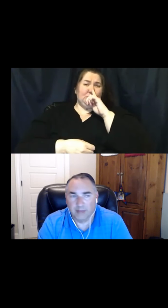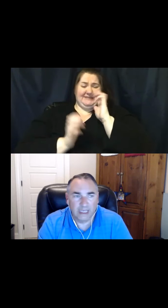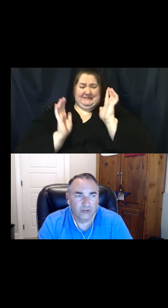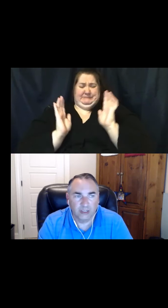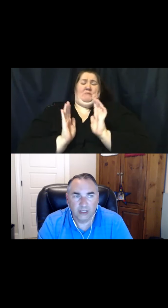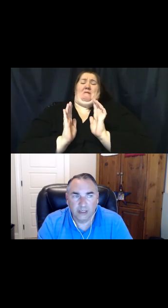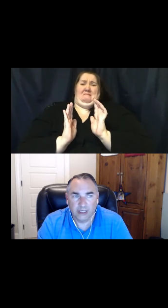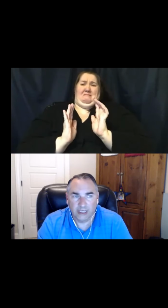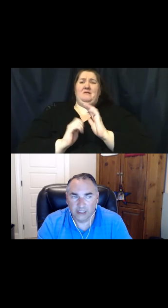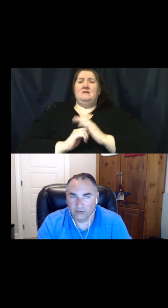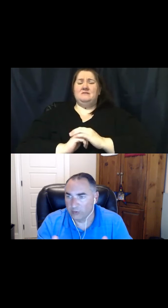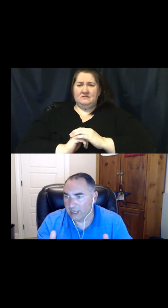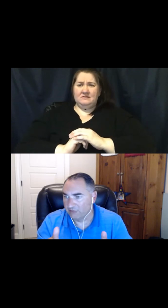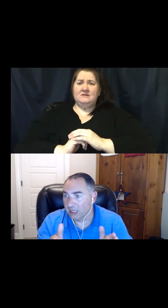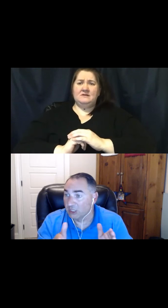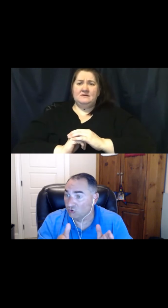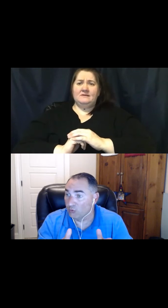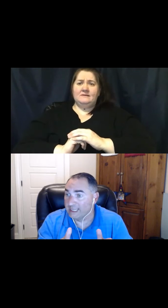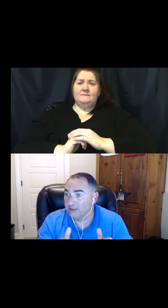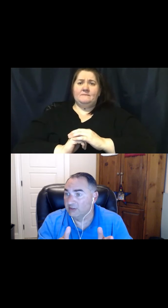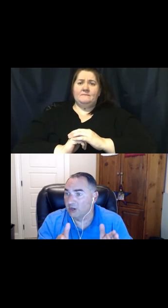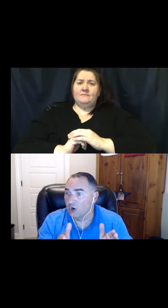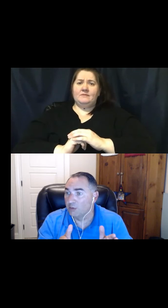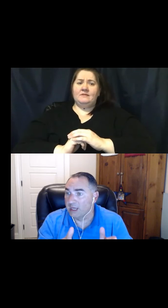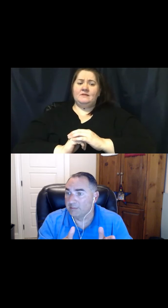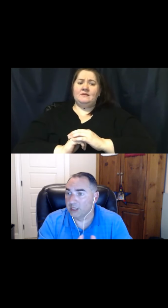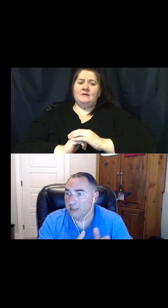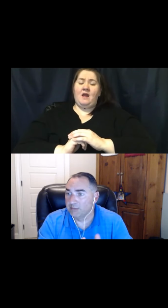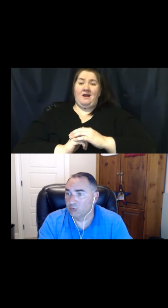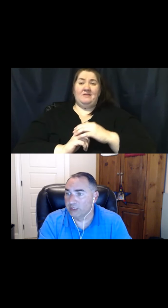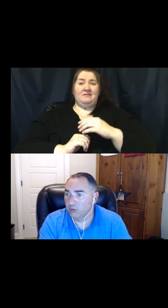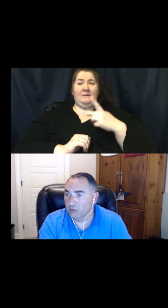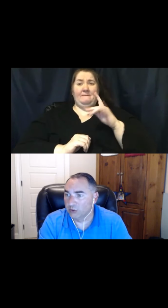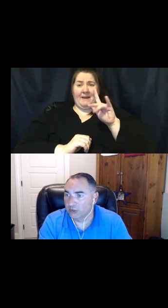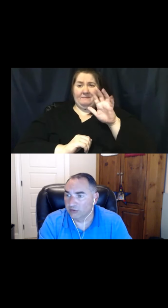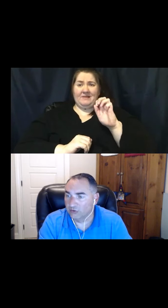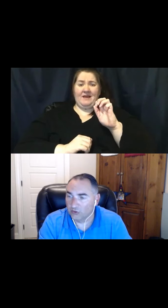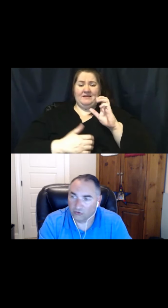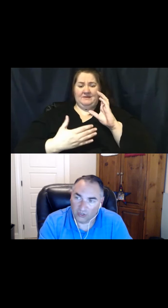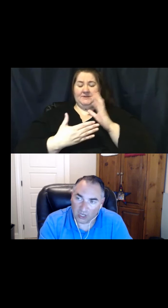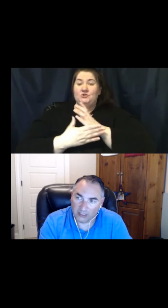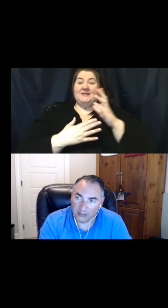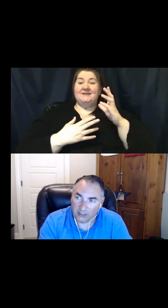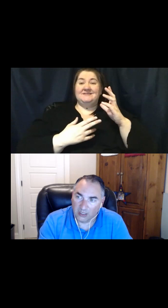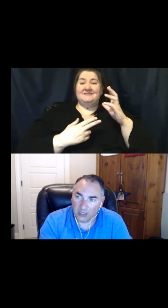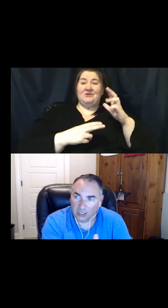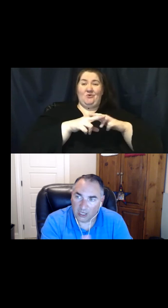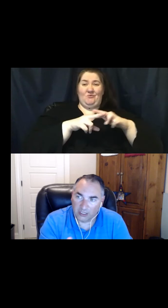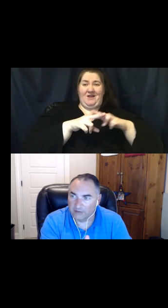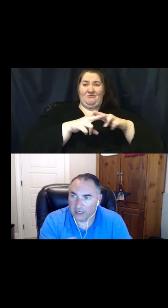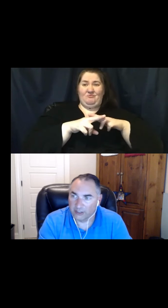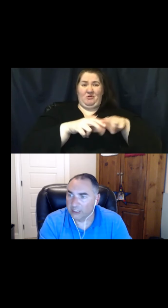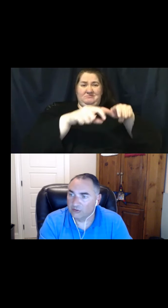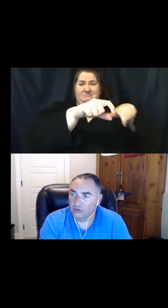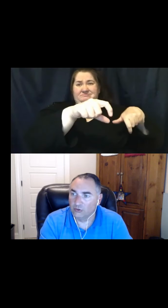you can imagine, as we have to kind of squeeze our pipeline between the railroad trestles. So there's not a lot